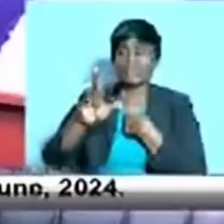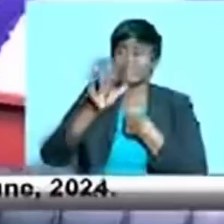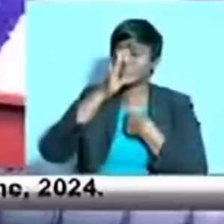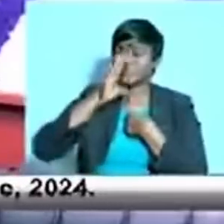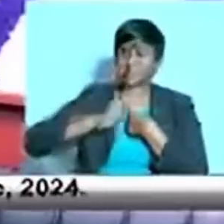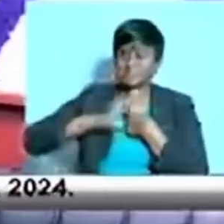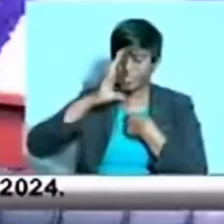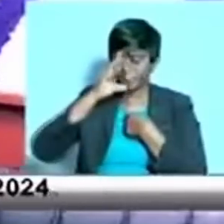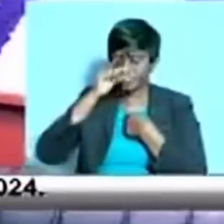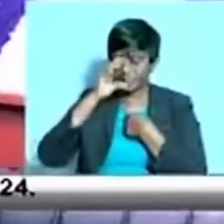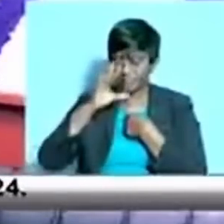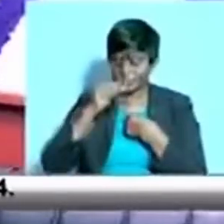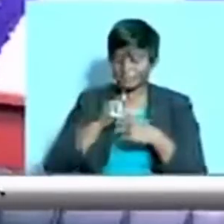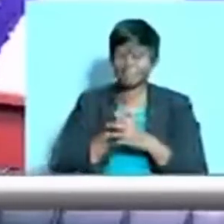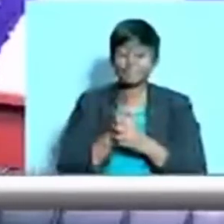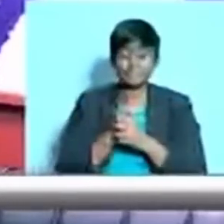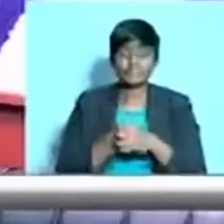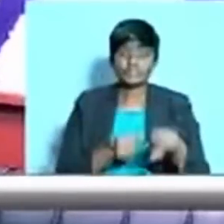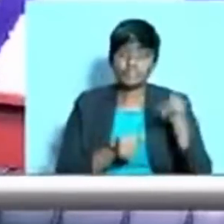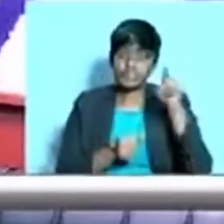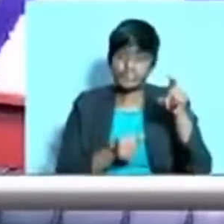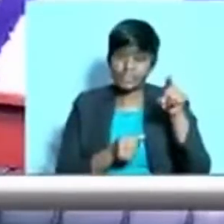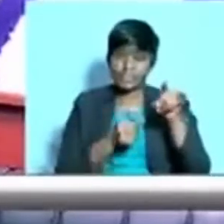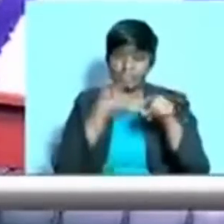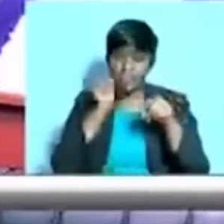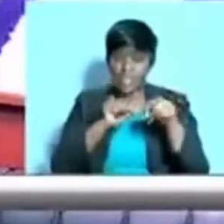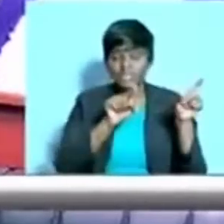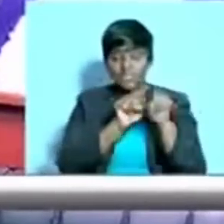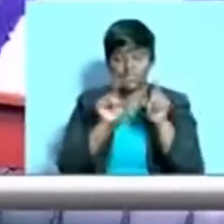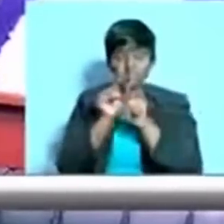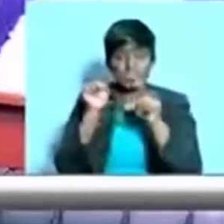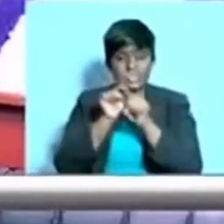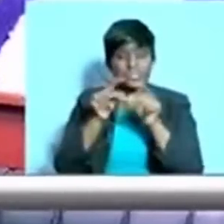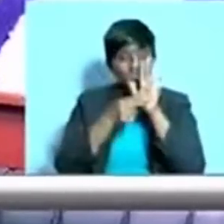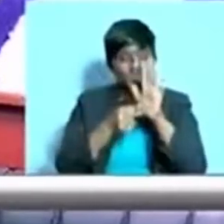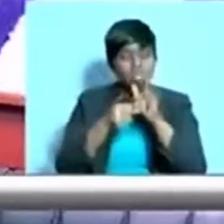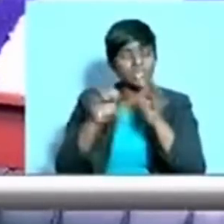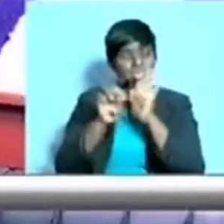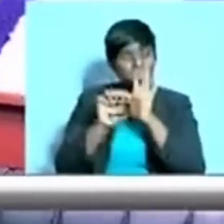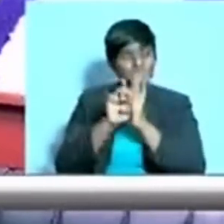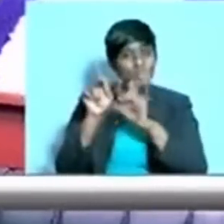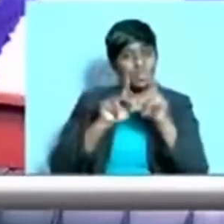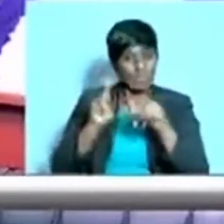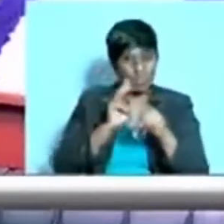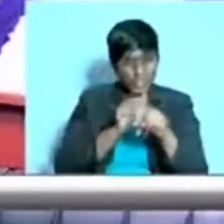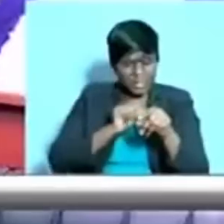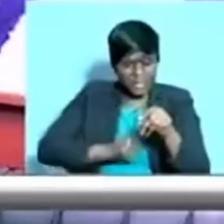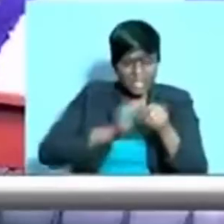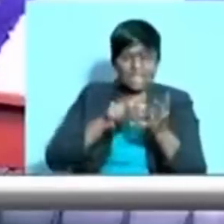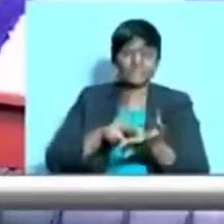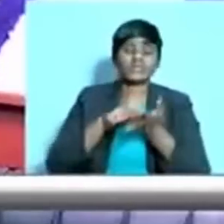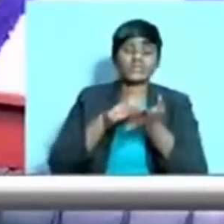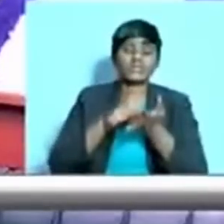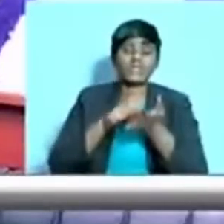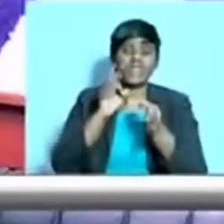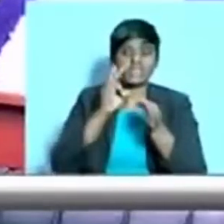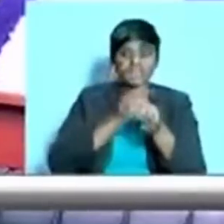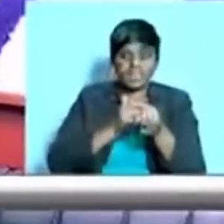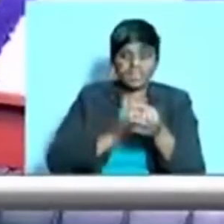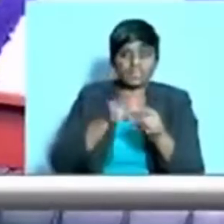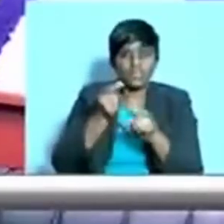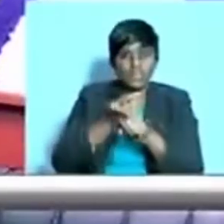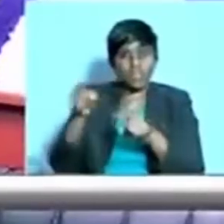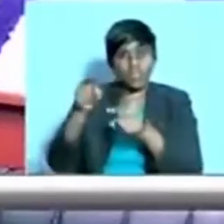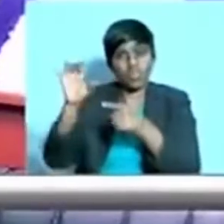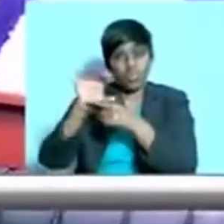Madam Speaker, this must also speak to the people we represent. And if I were from the